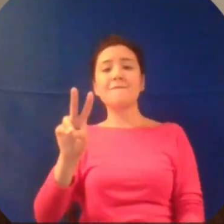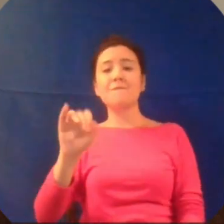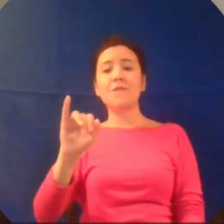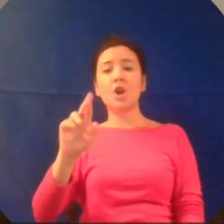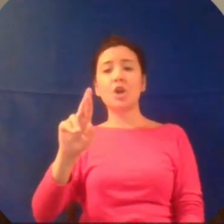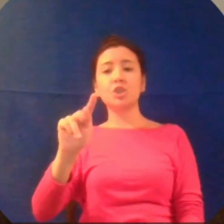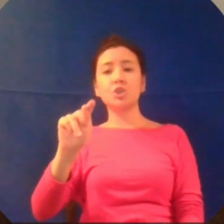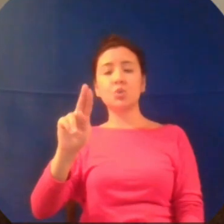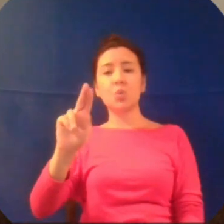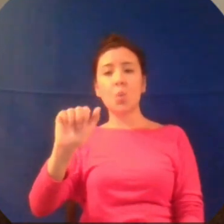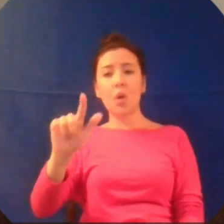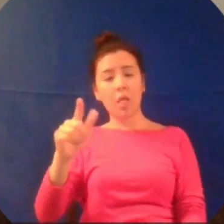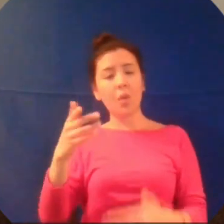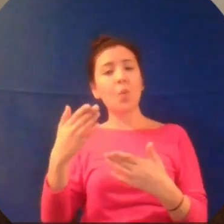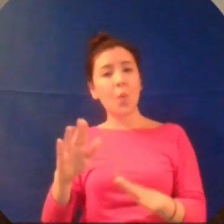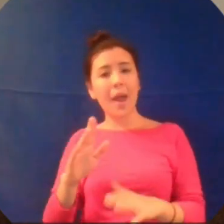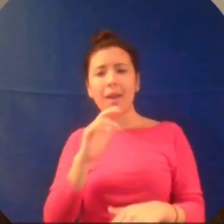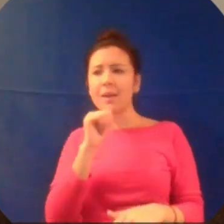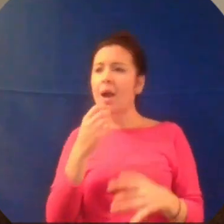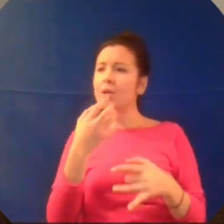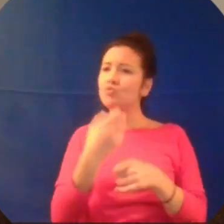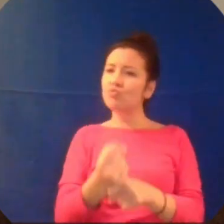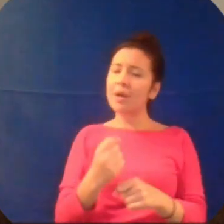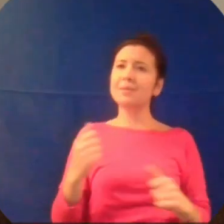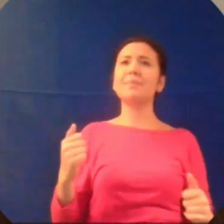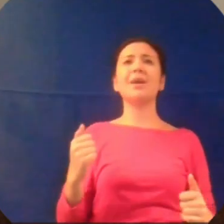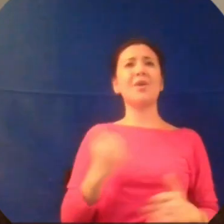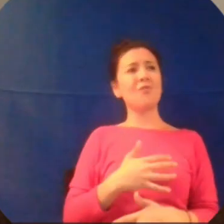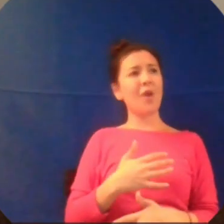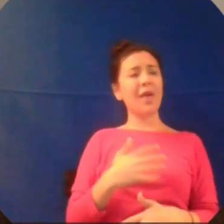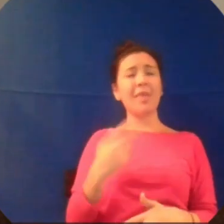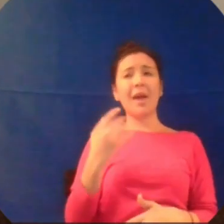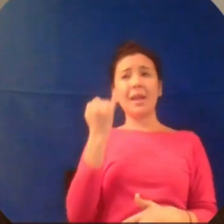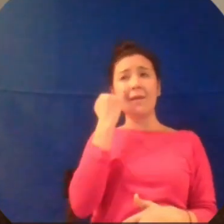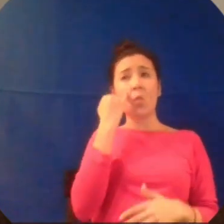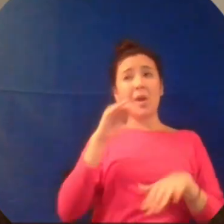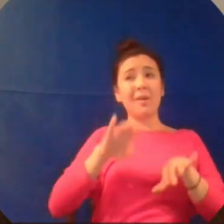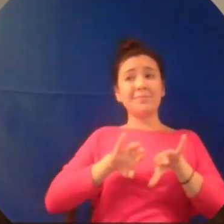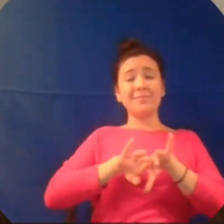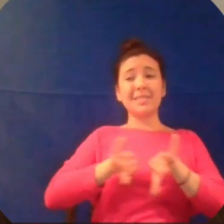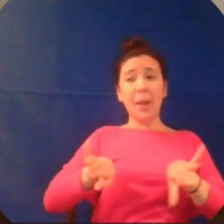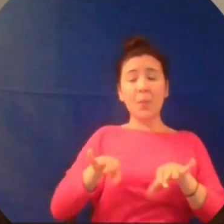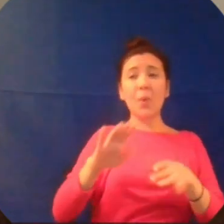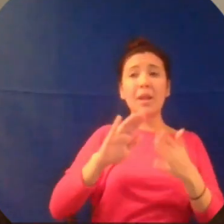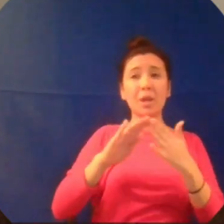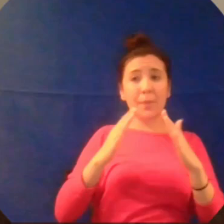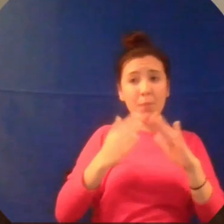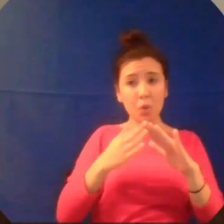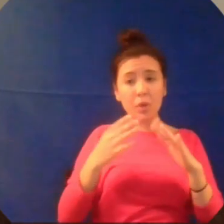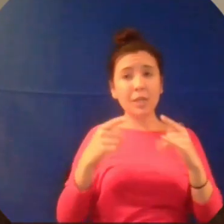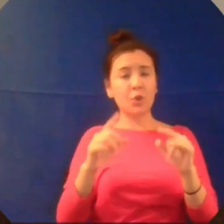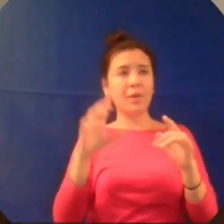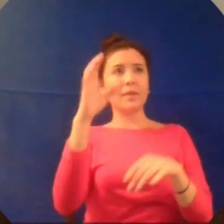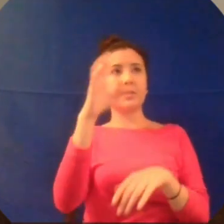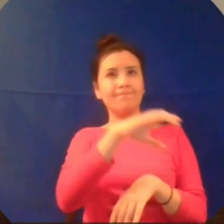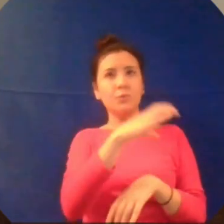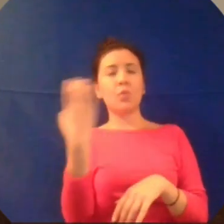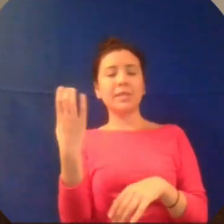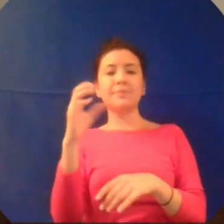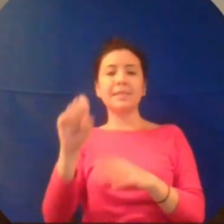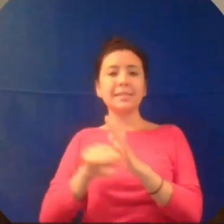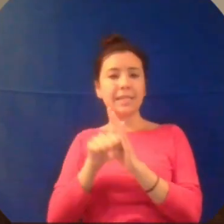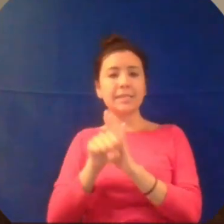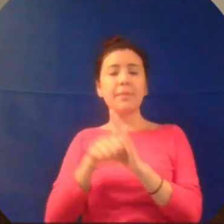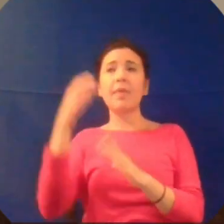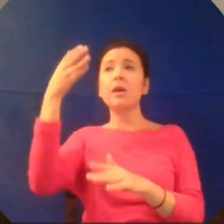year. Maybe we need to trust and not be afraid that if we are a very separated community during this Christmas season, that